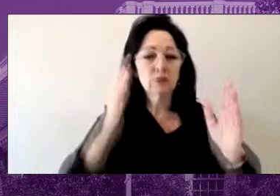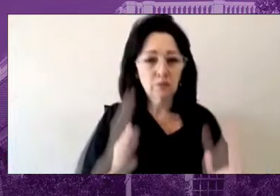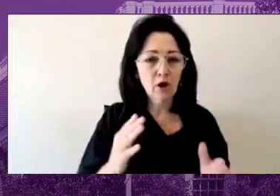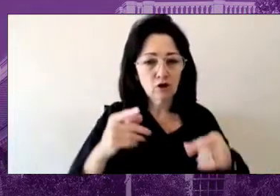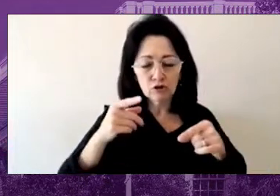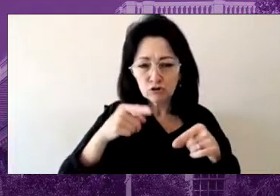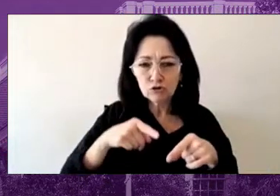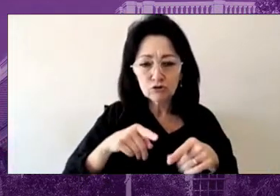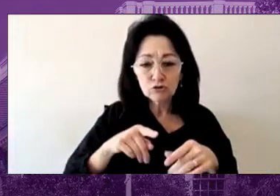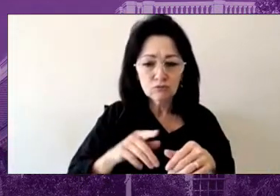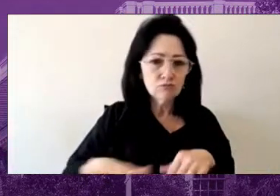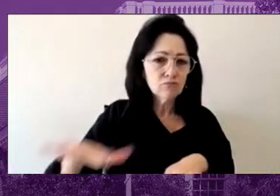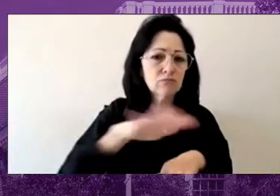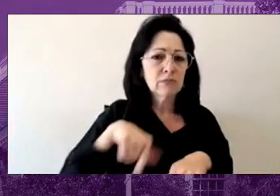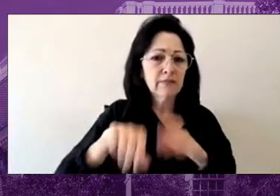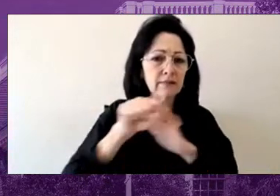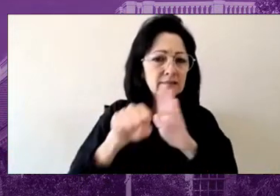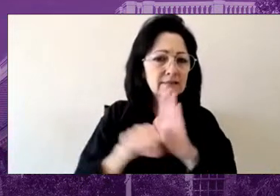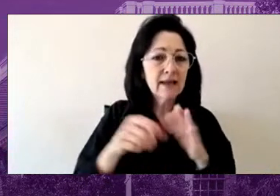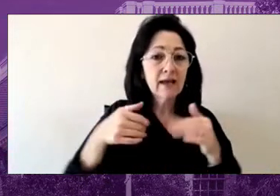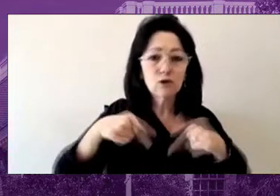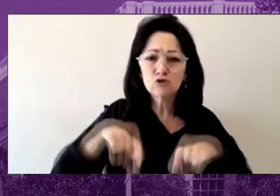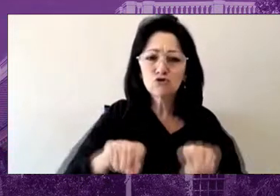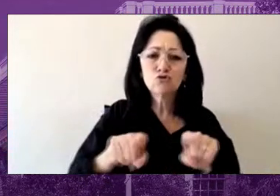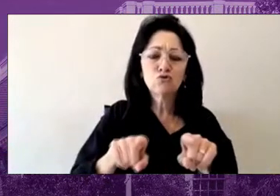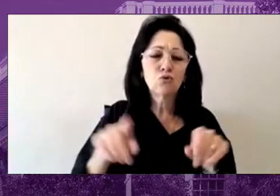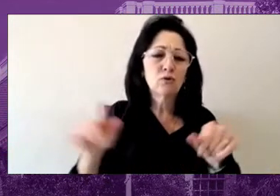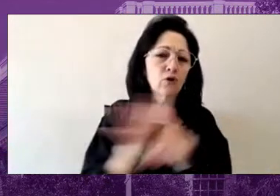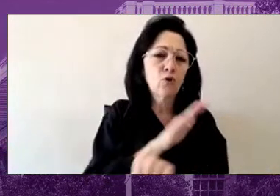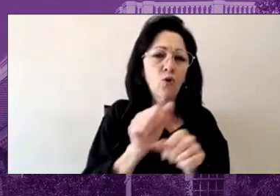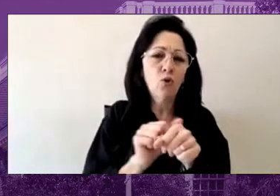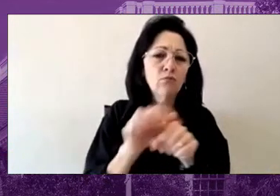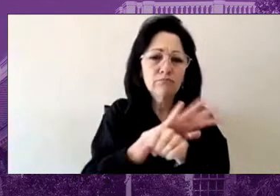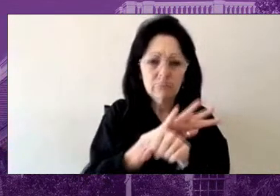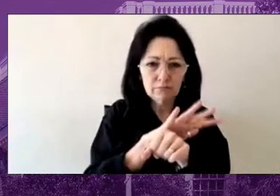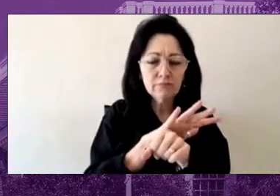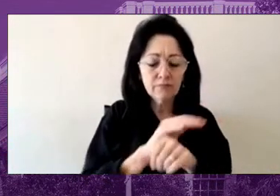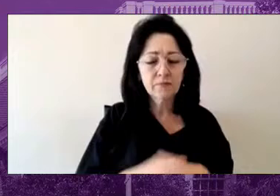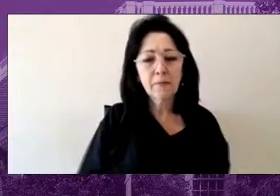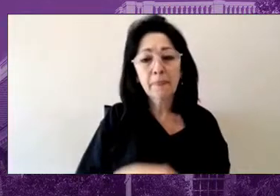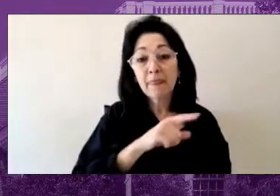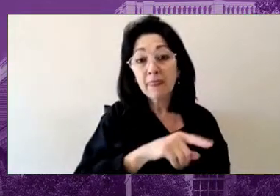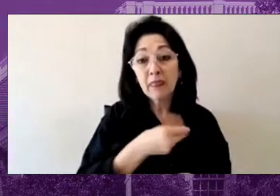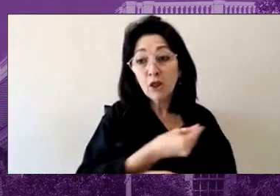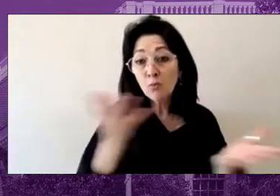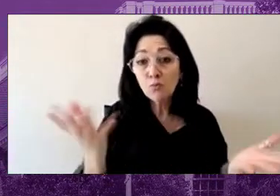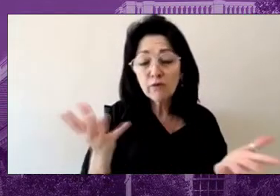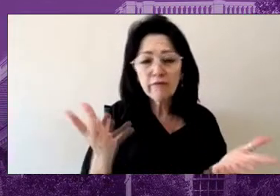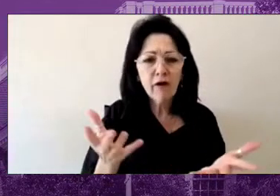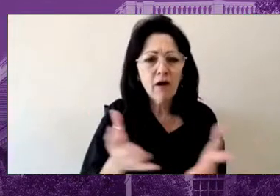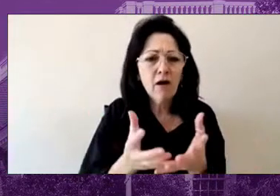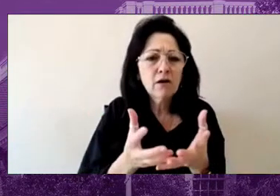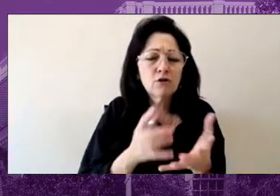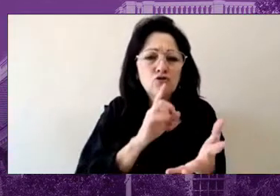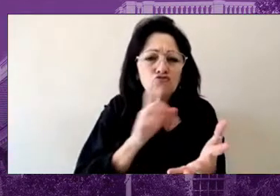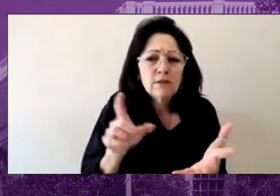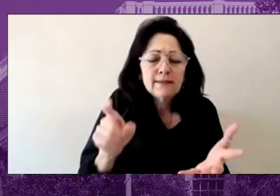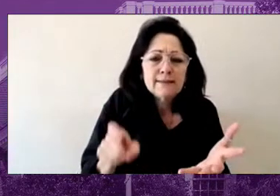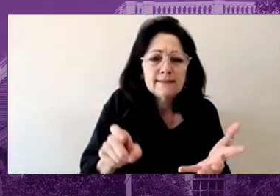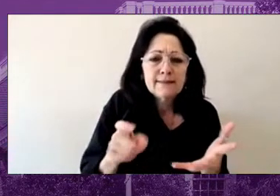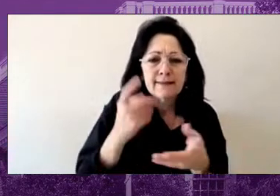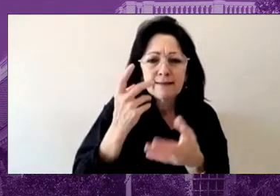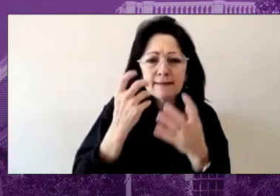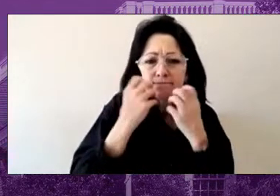pandemic, ensuring that survivors could access safety and the much needed care. When the pandemic began in March of